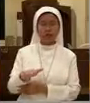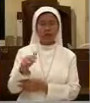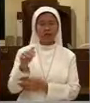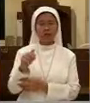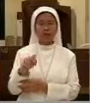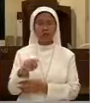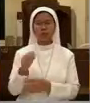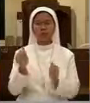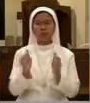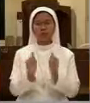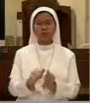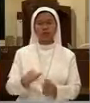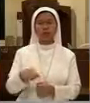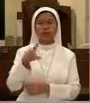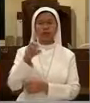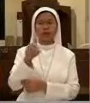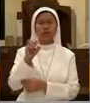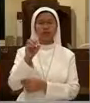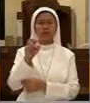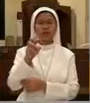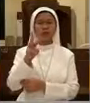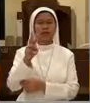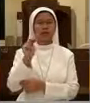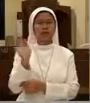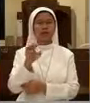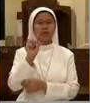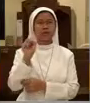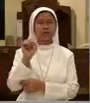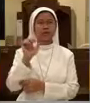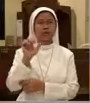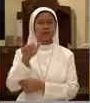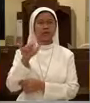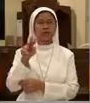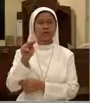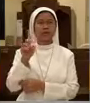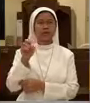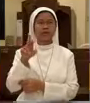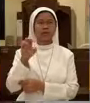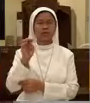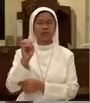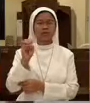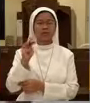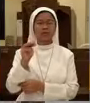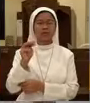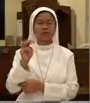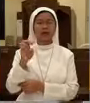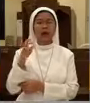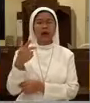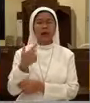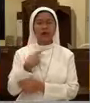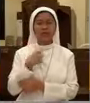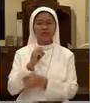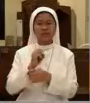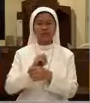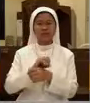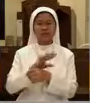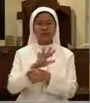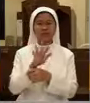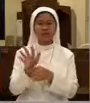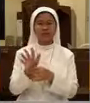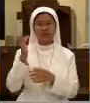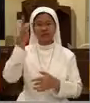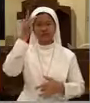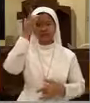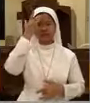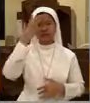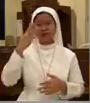na hirap huminga, may COVID, no? In isolation sa hospital, malayo ang